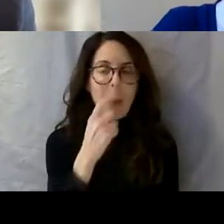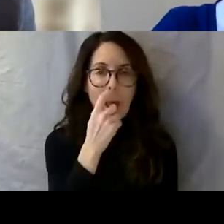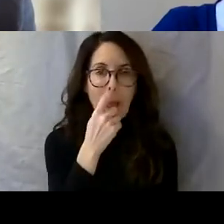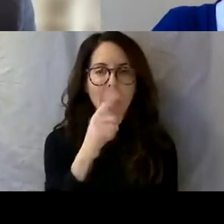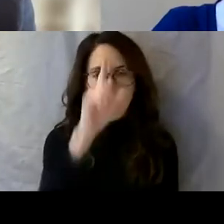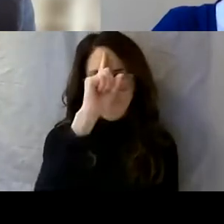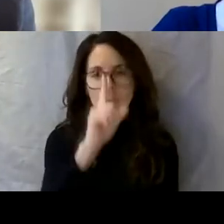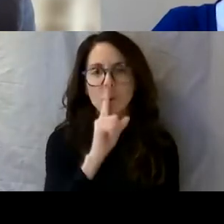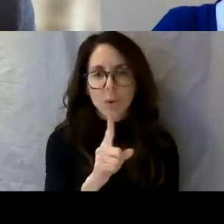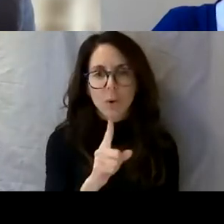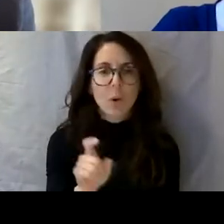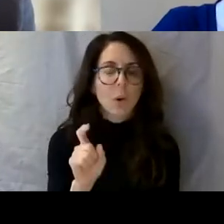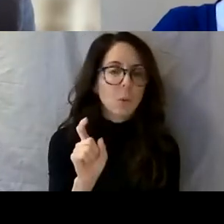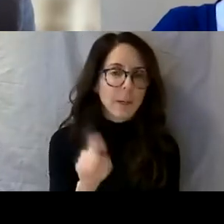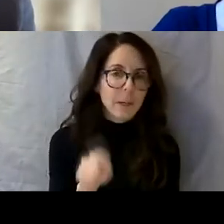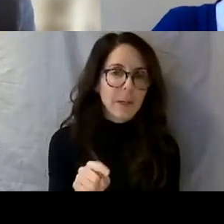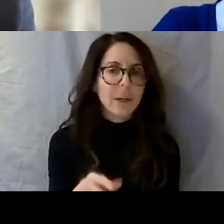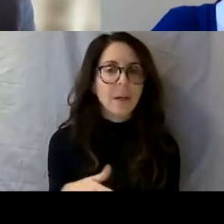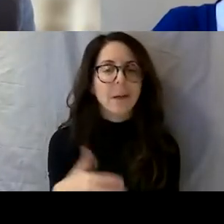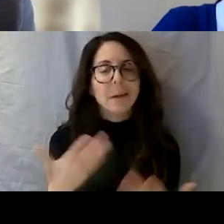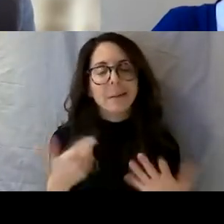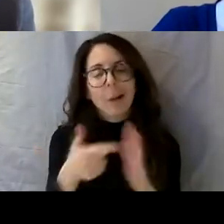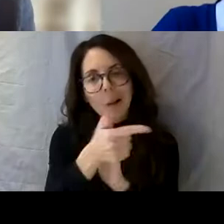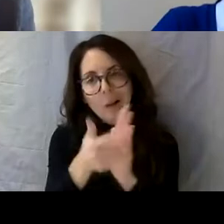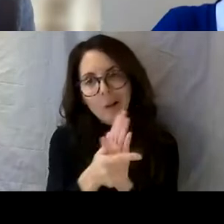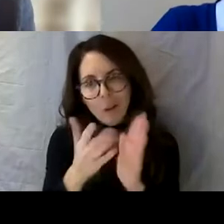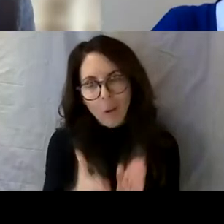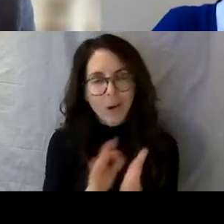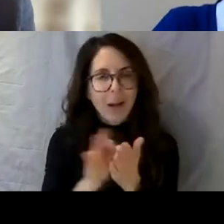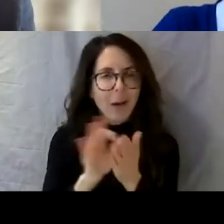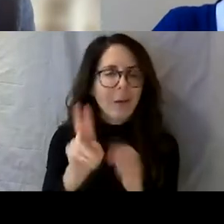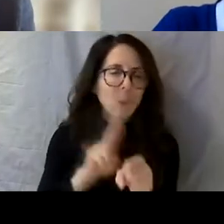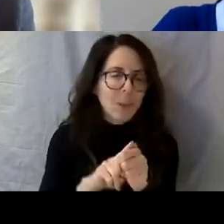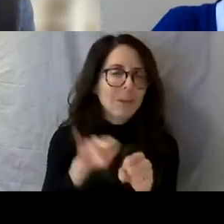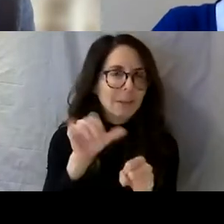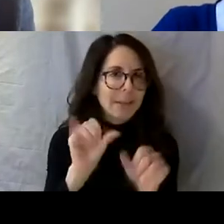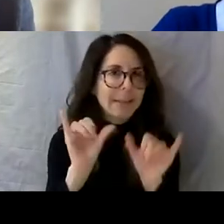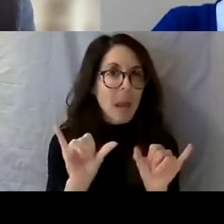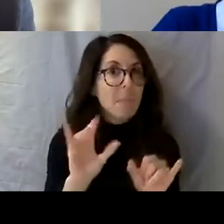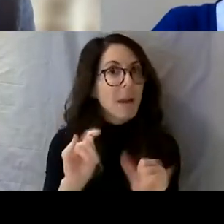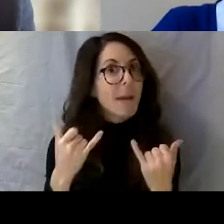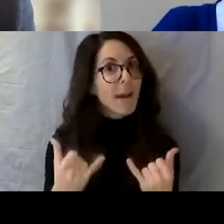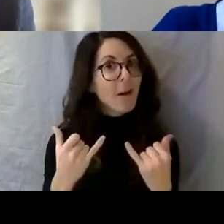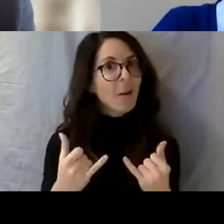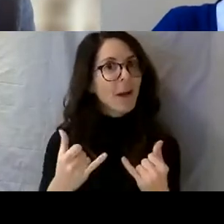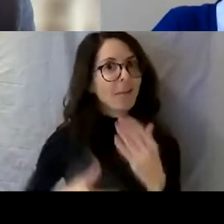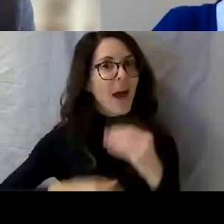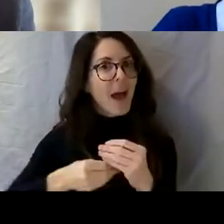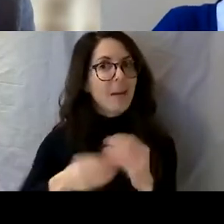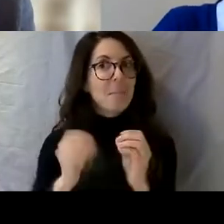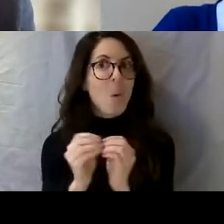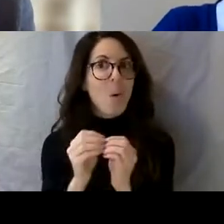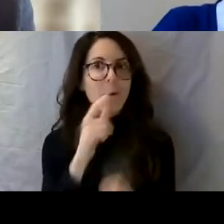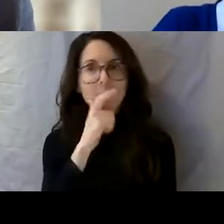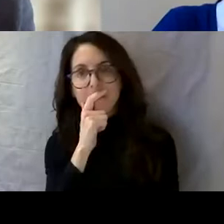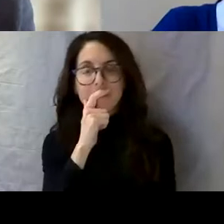we need the usual lawyer, accountant, but now we also need to look at people who